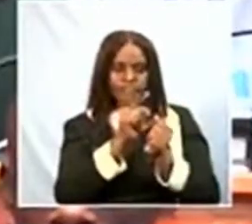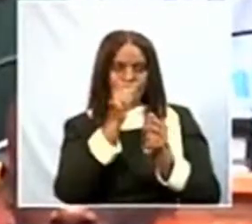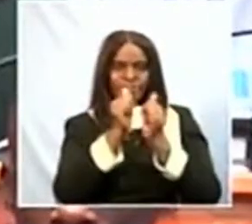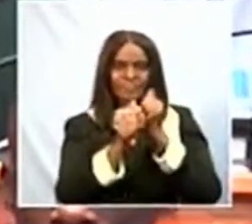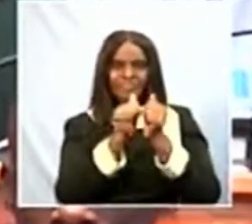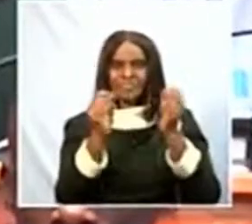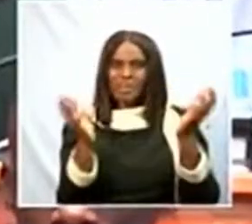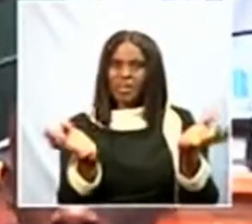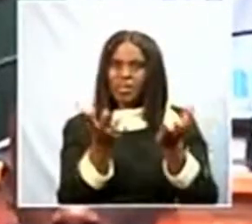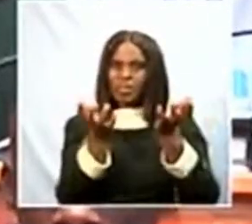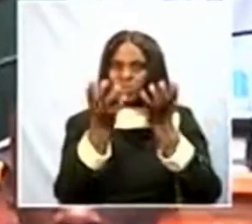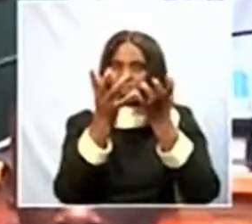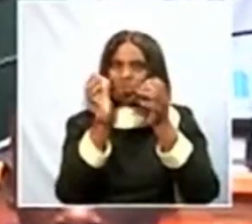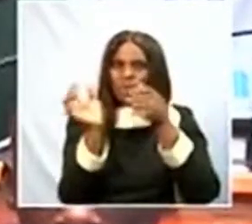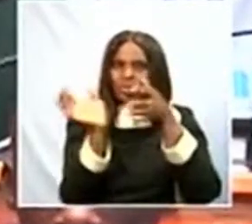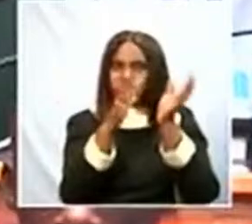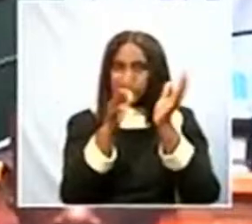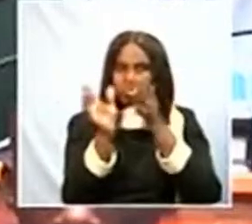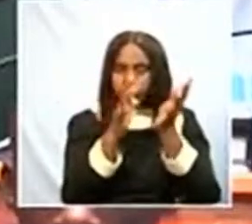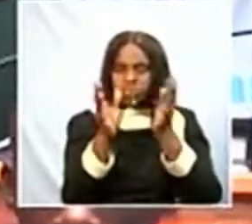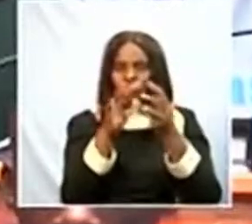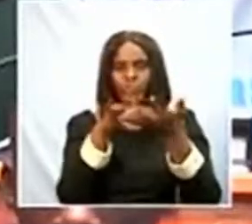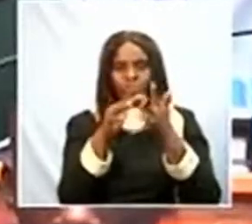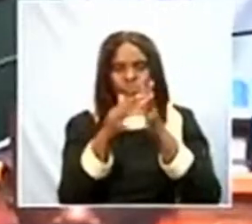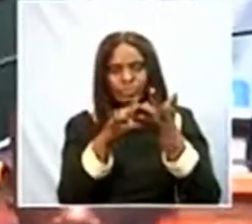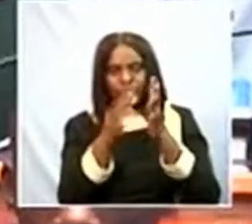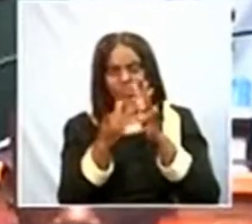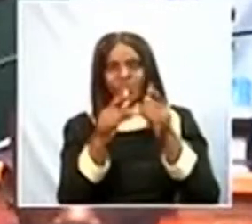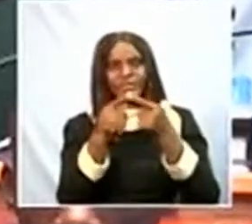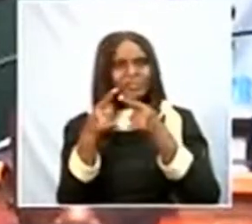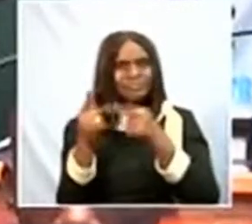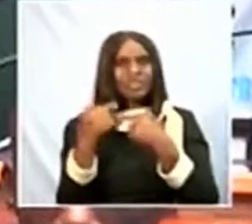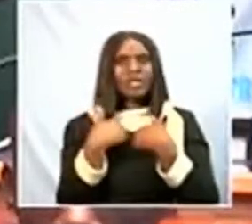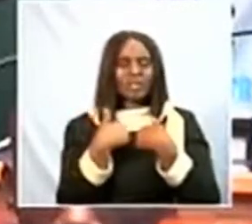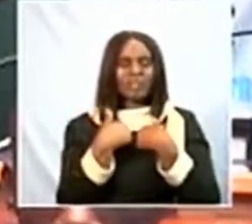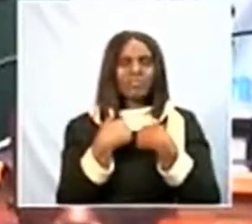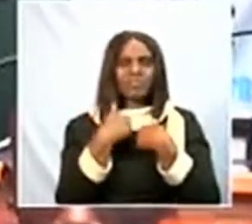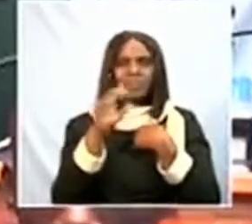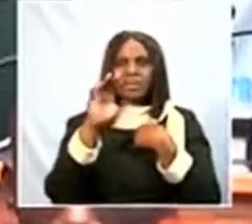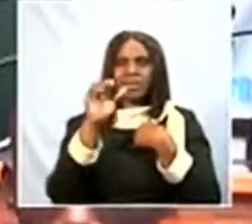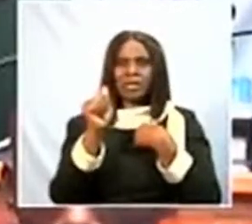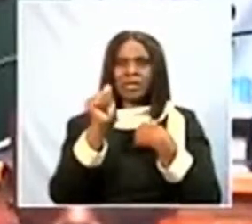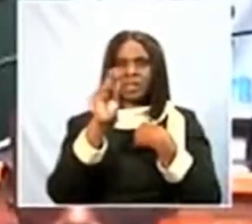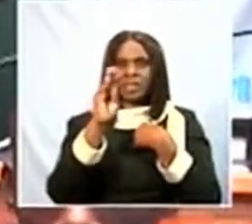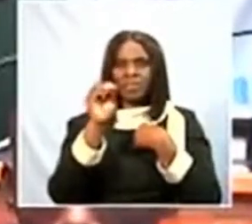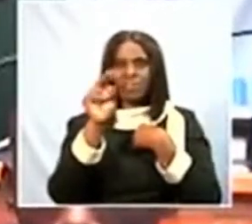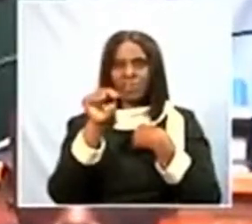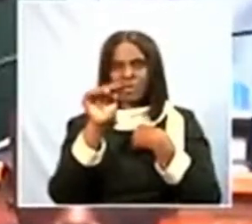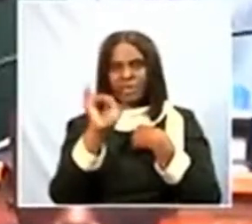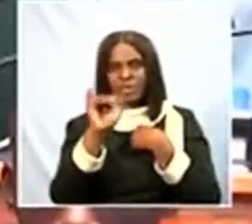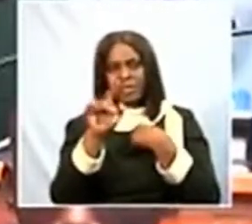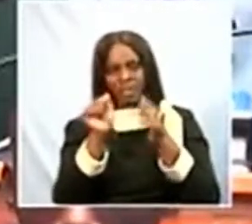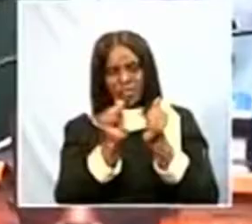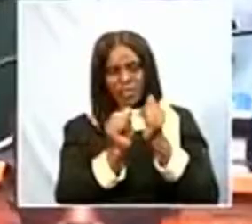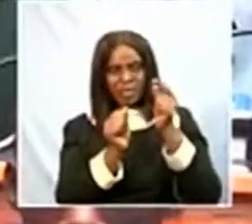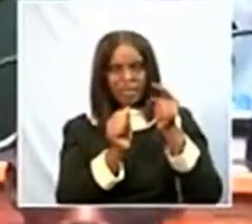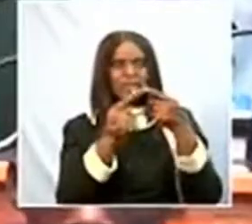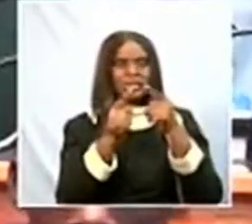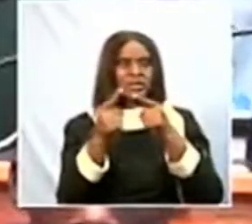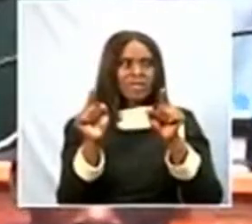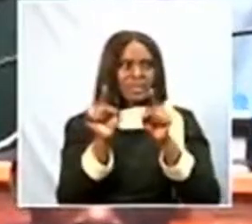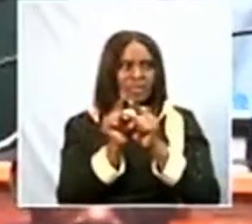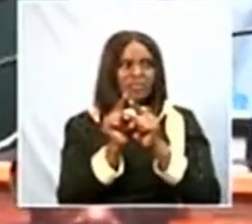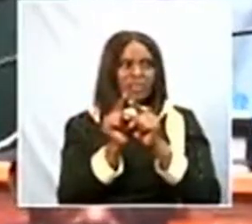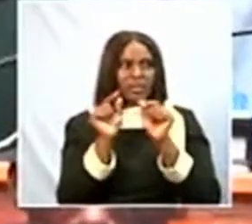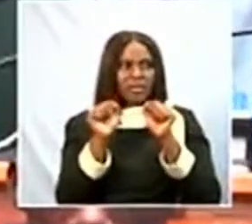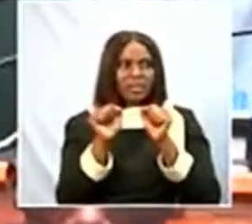toxic gas emissions like carbon dioxide, carbon monoxide, and methane. The hospitality and magnanimity our